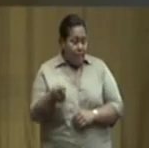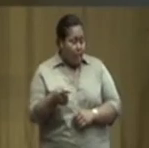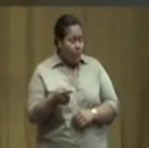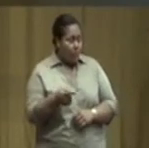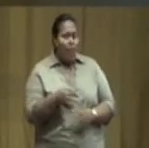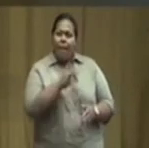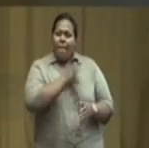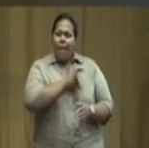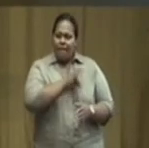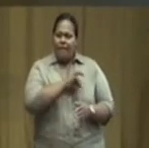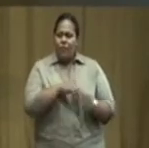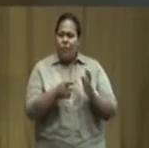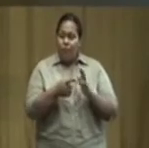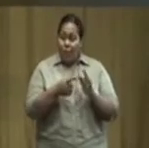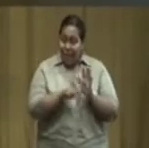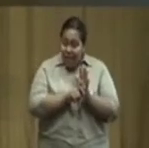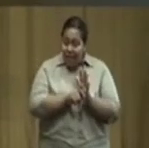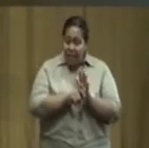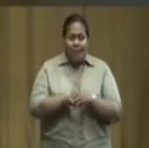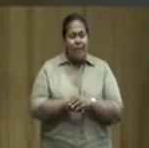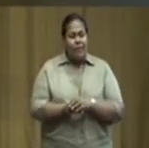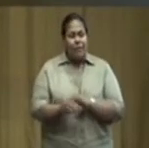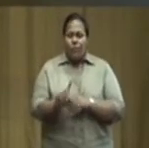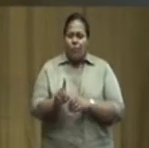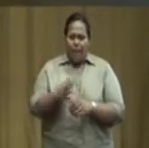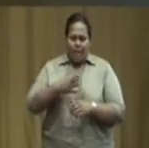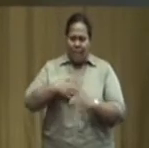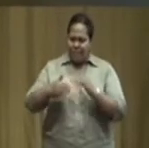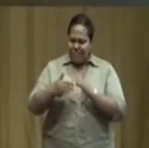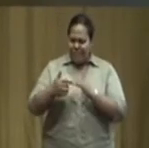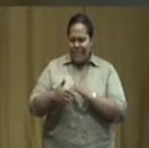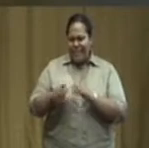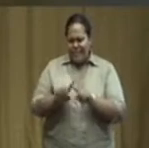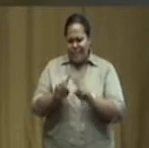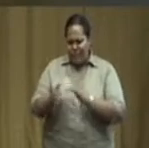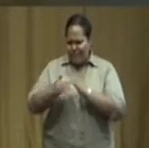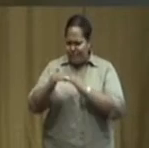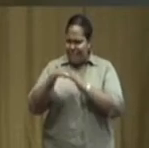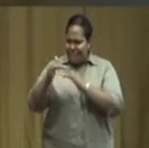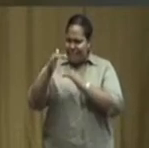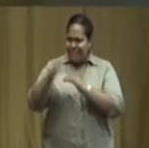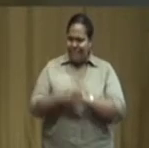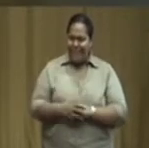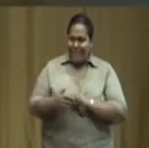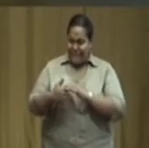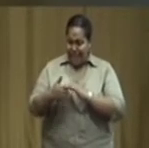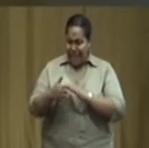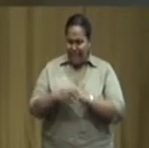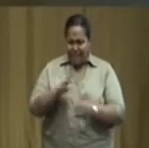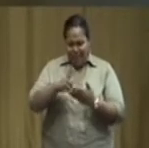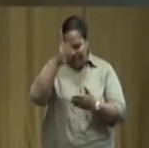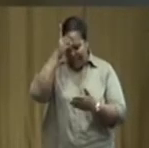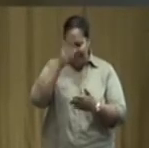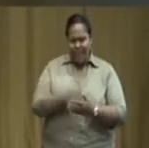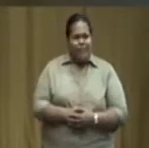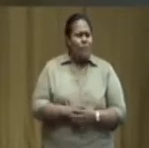open educational resources at various stages of my academic career, as a term, OER is relatively